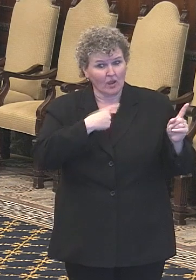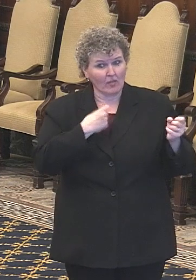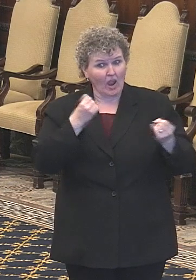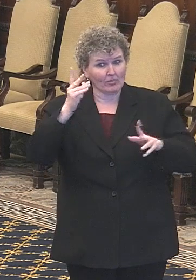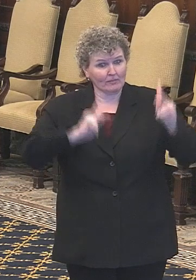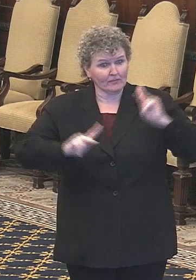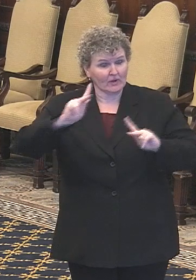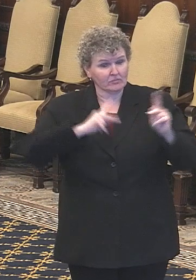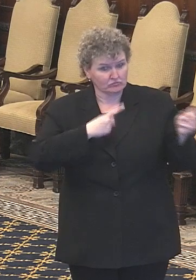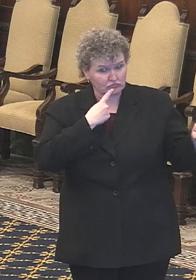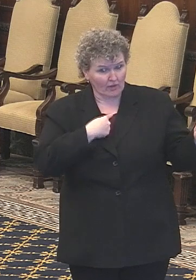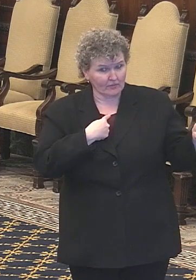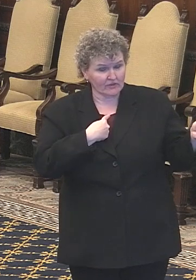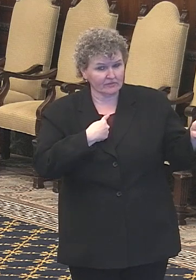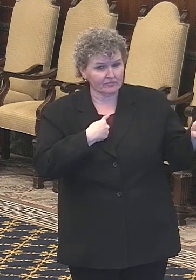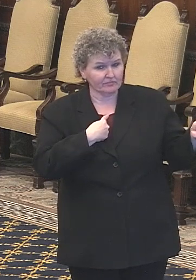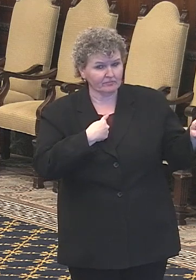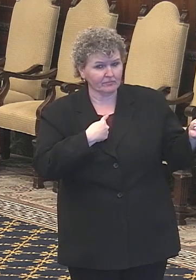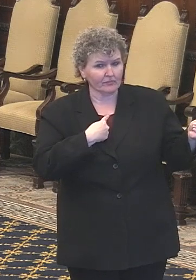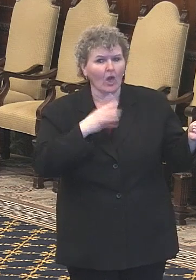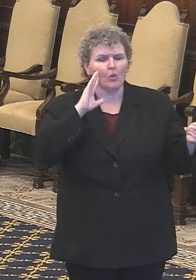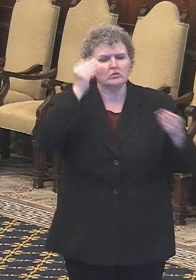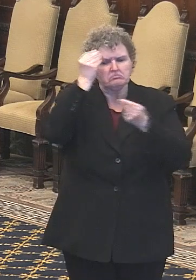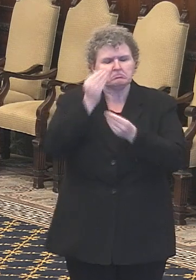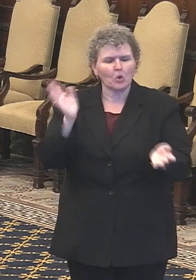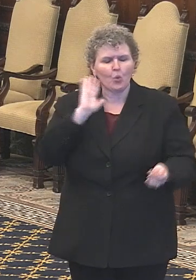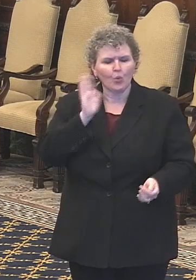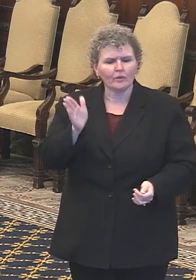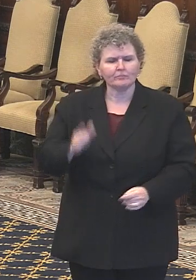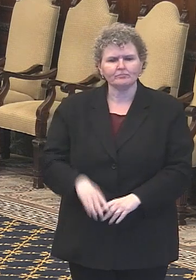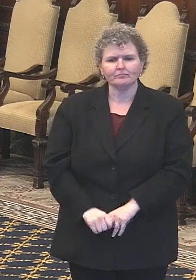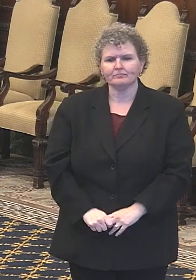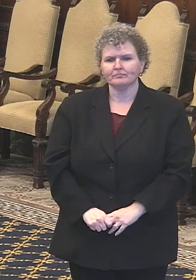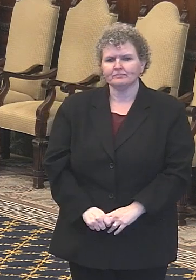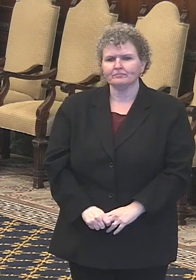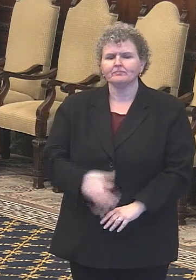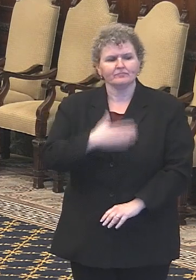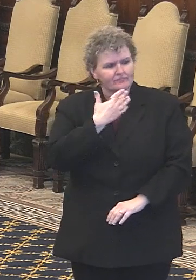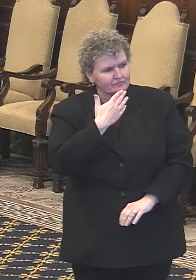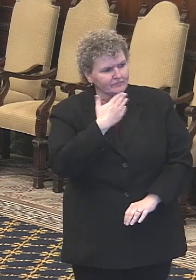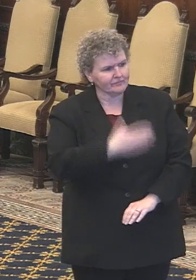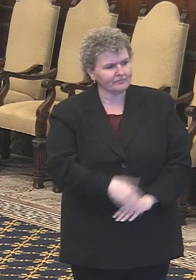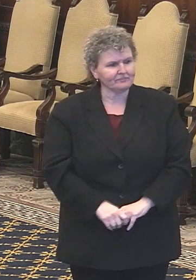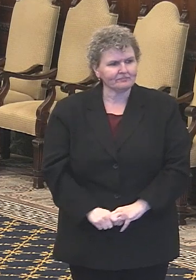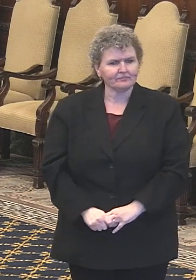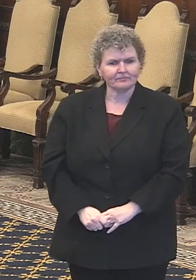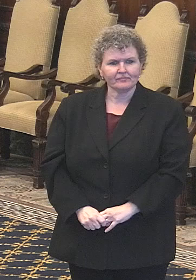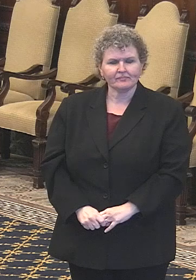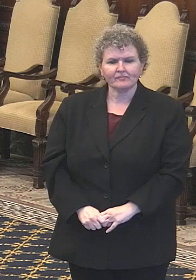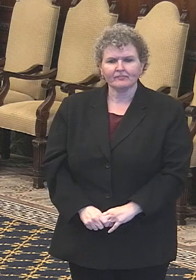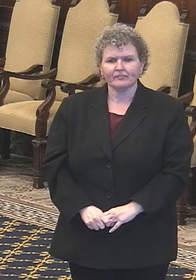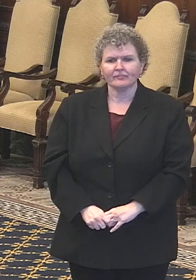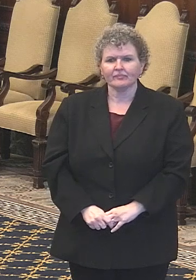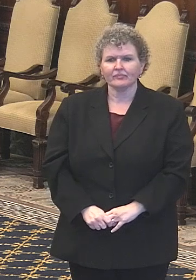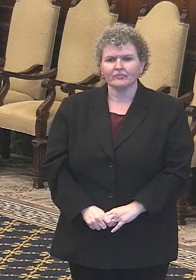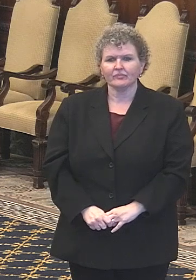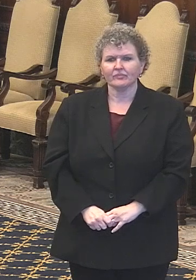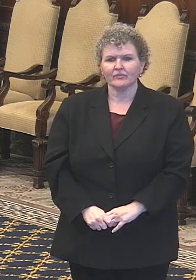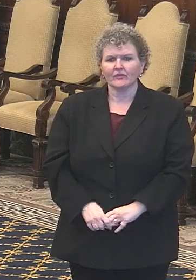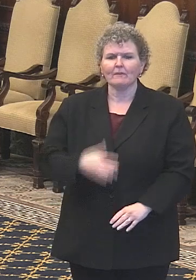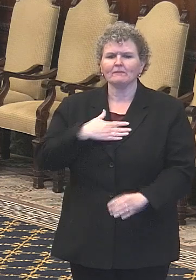young people who want to help in times of disaster, times of crisis. I think maybe Brian may have an idea better